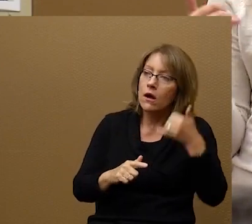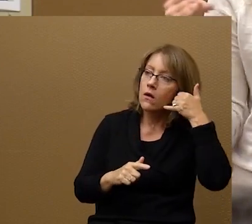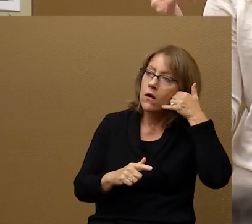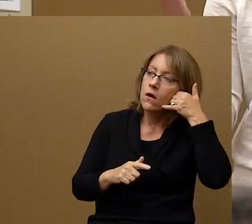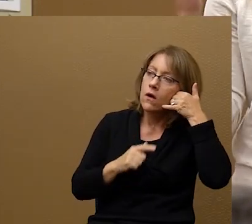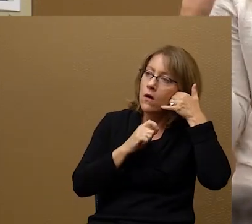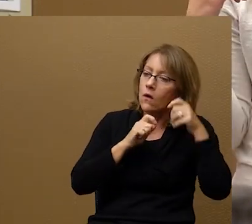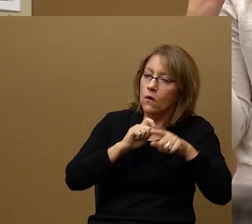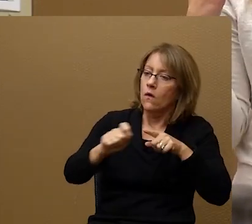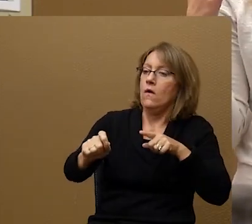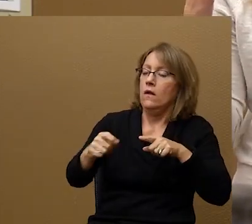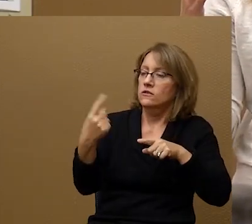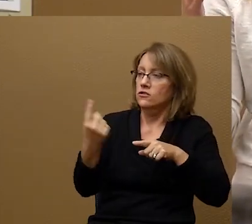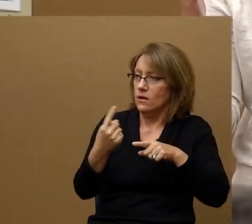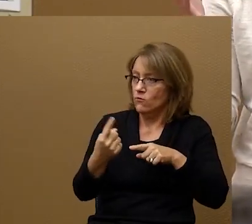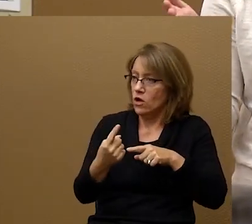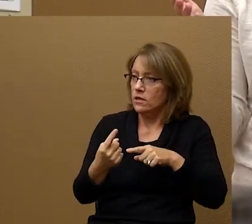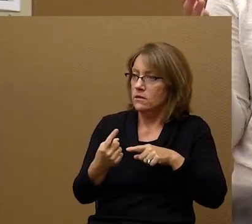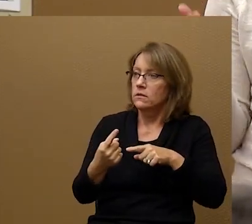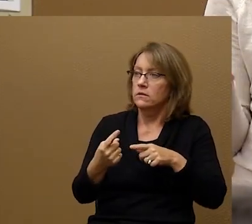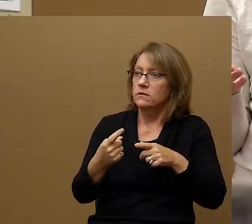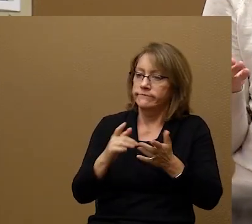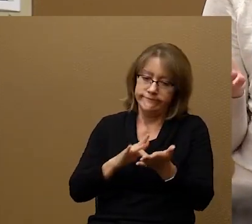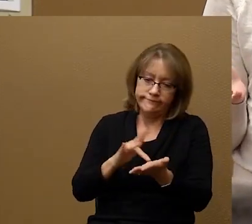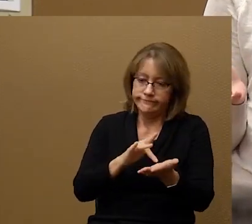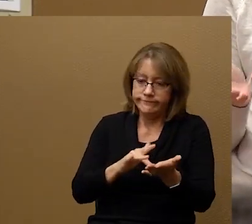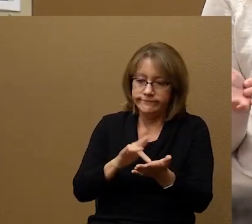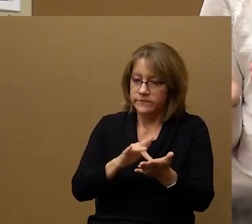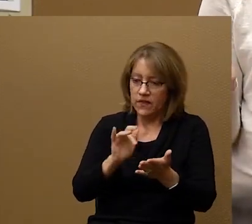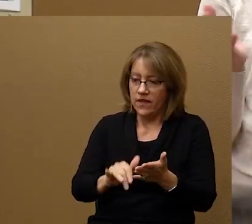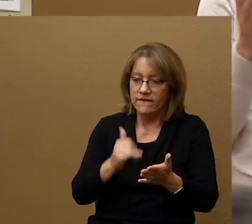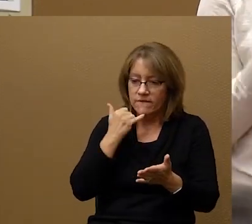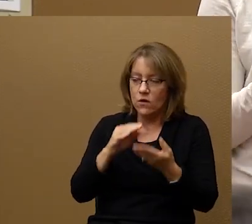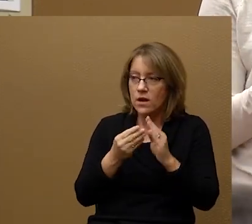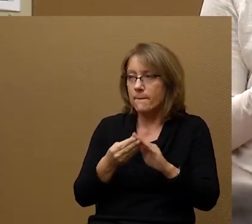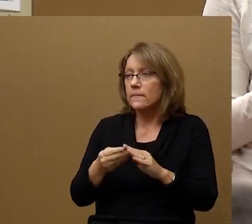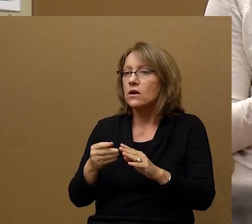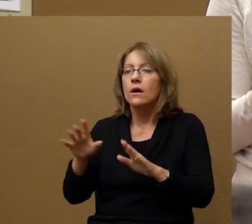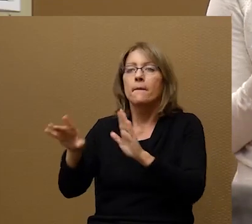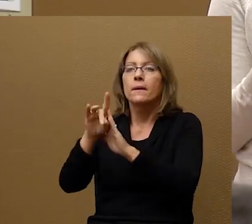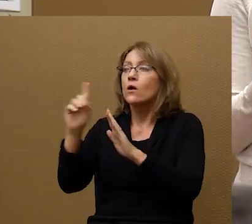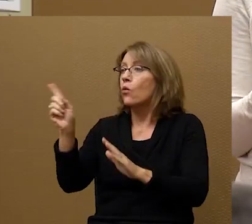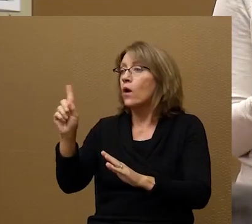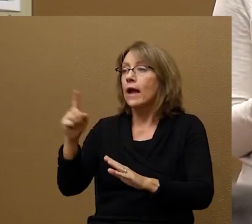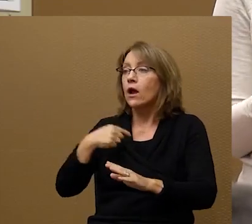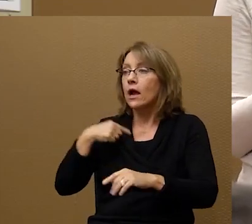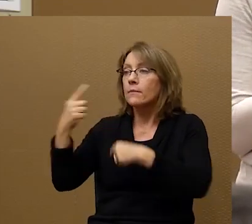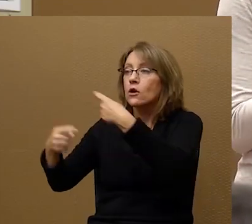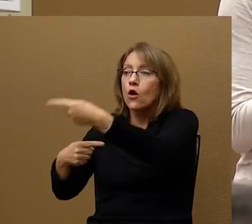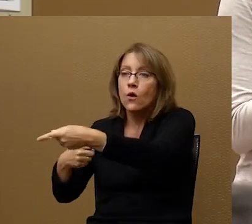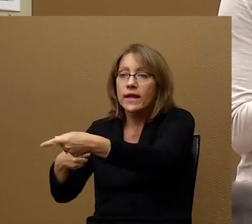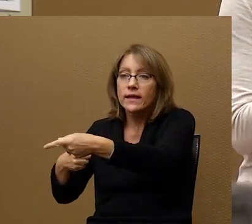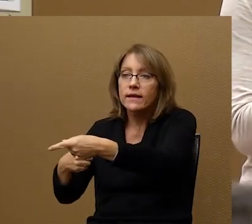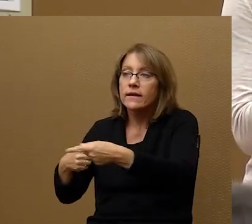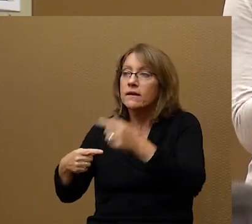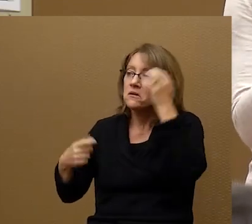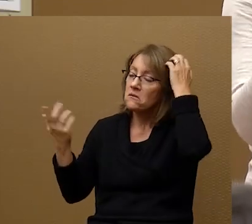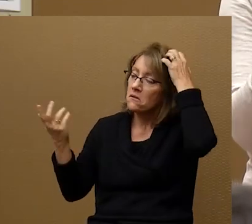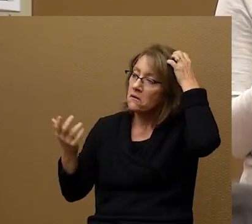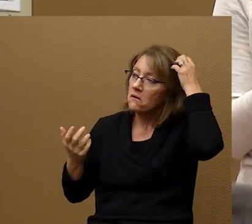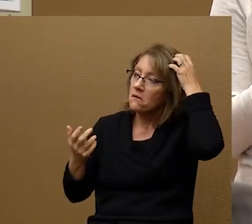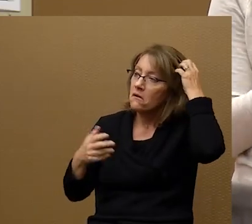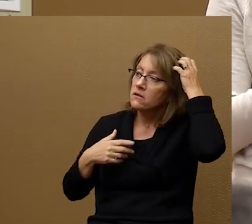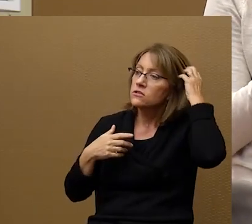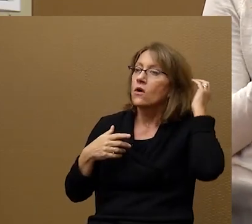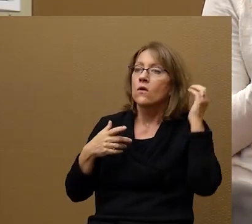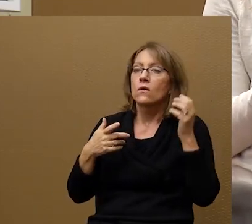a number, and then you need to pick a destination that you want to go to, and